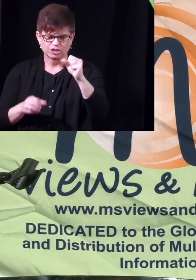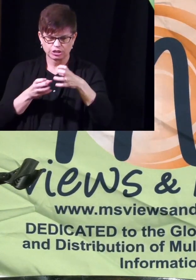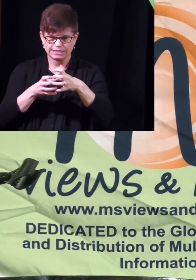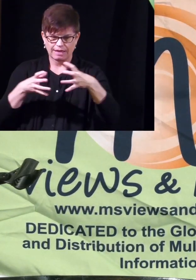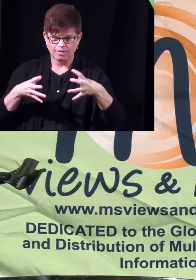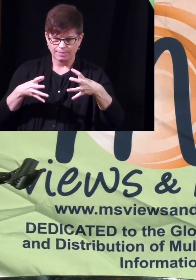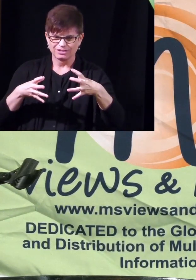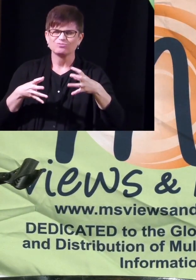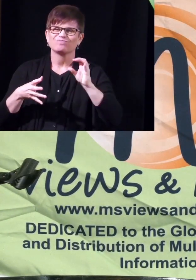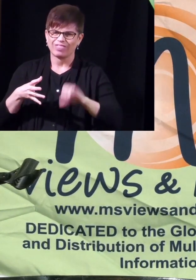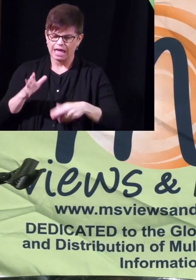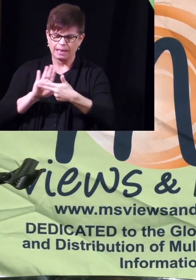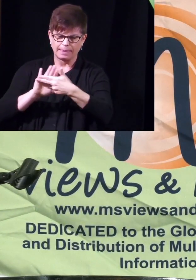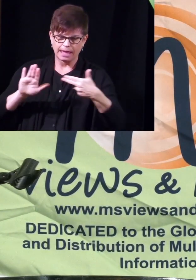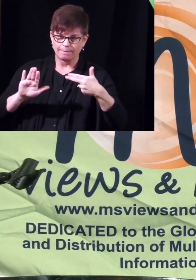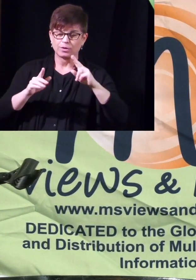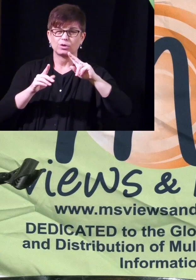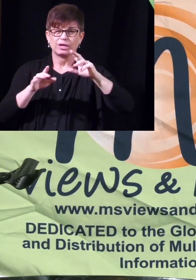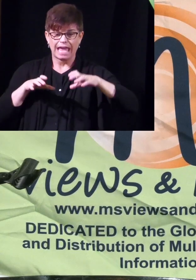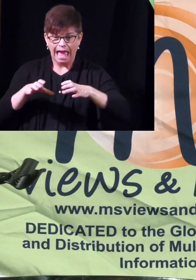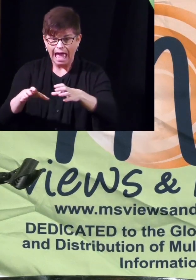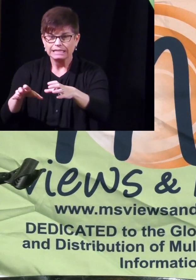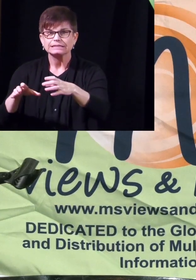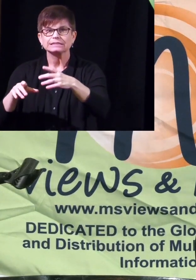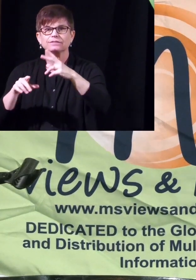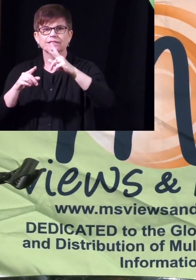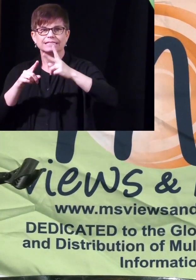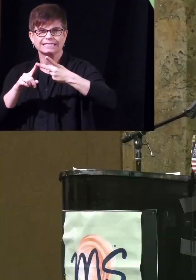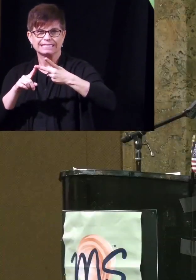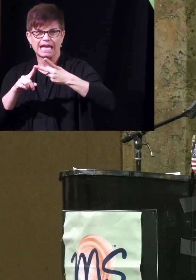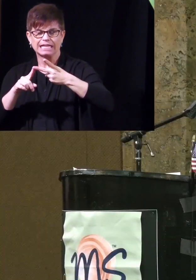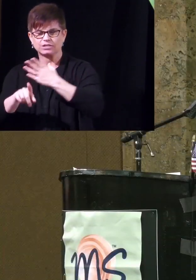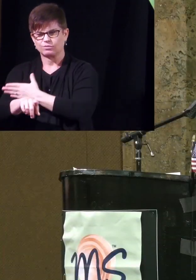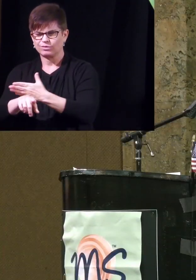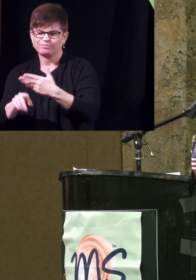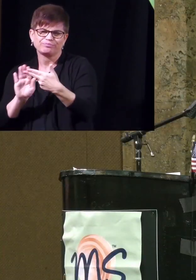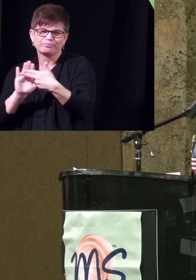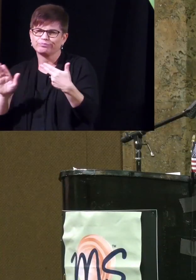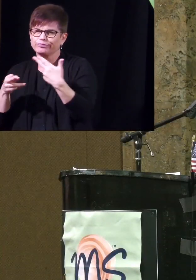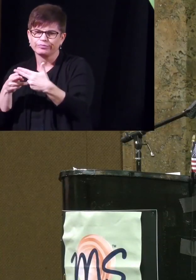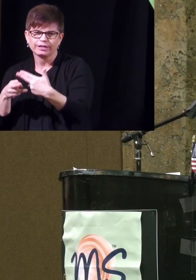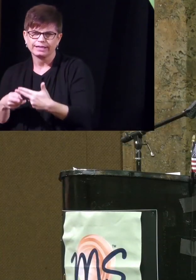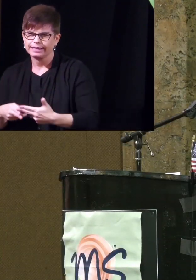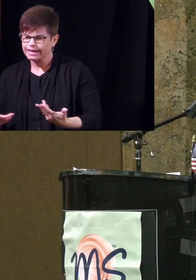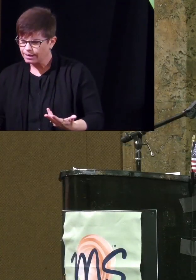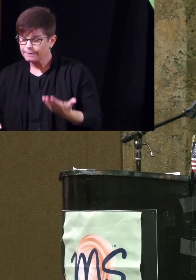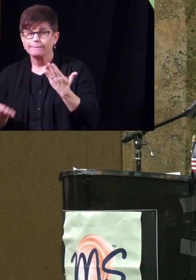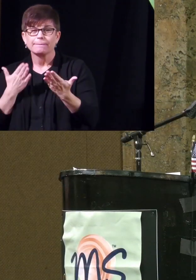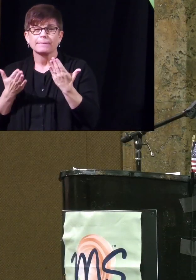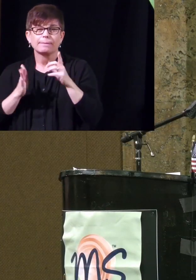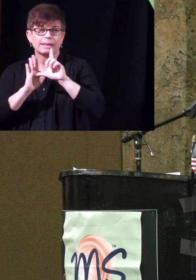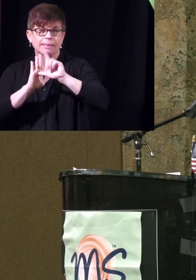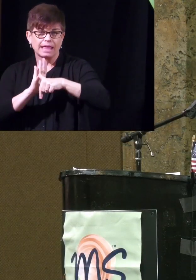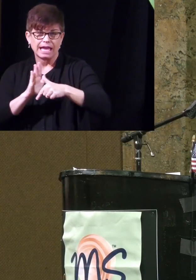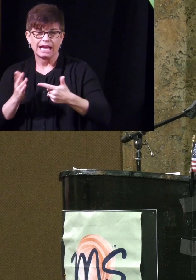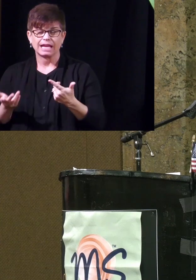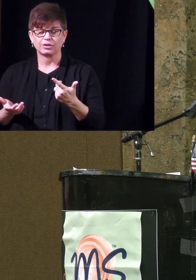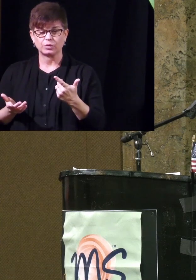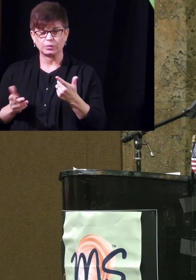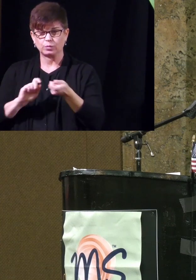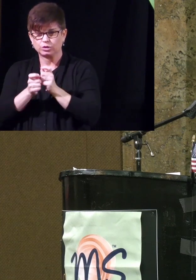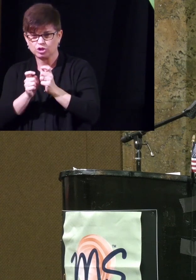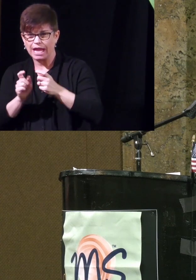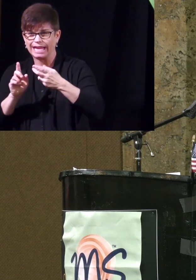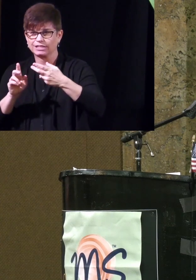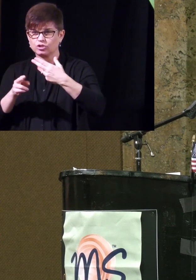secondary progressive. Are they really different? I don't know. Right now we have those terms. I suspect over time they might be more close than